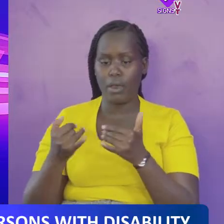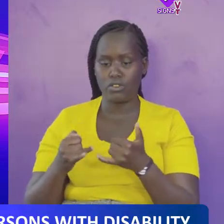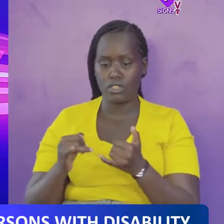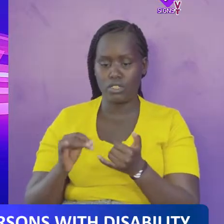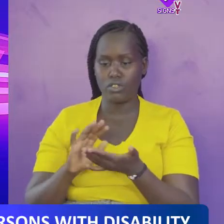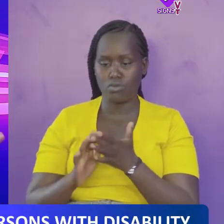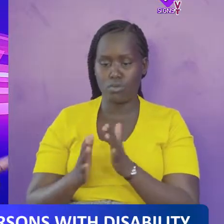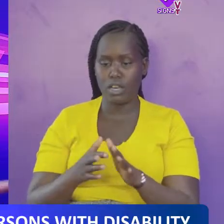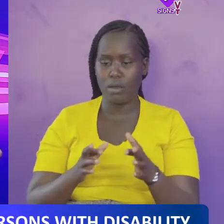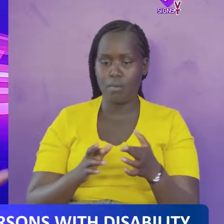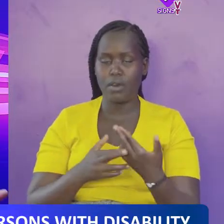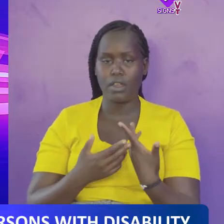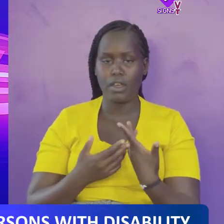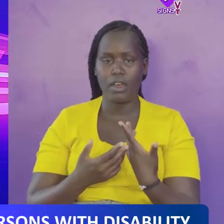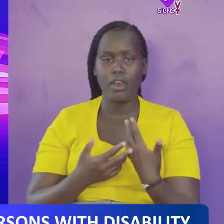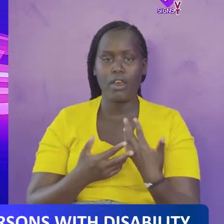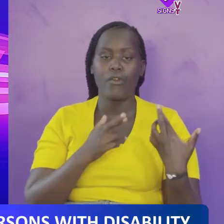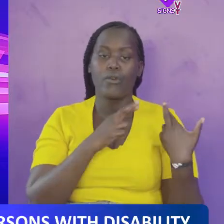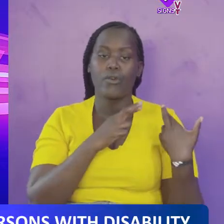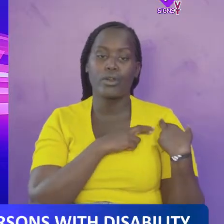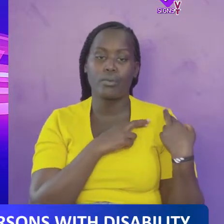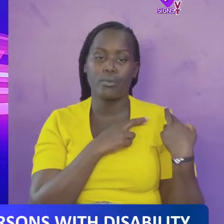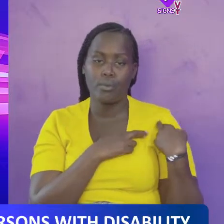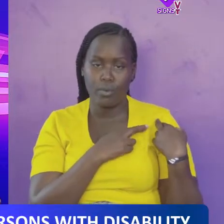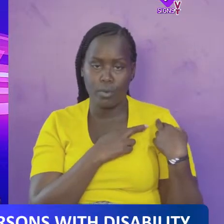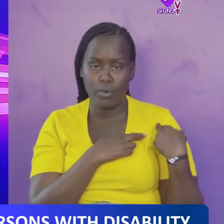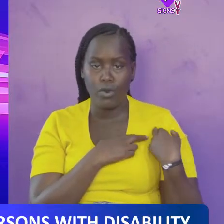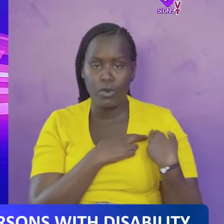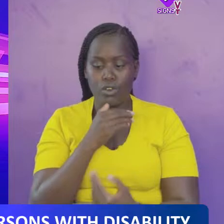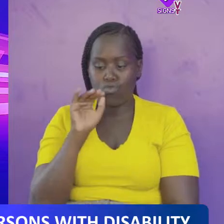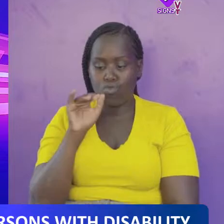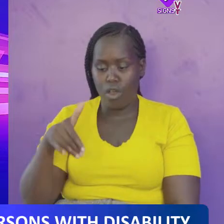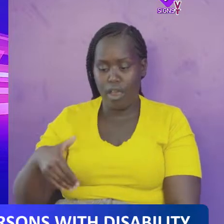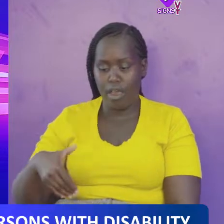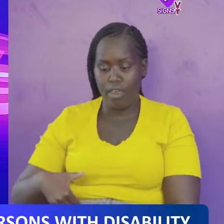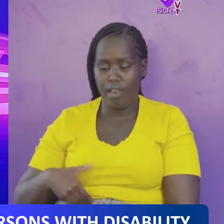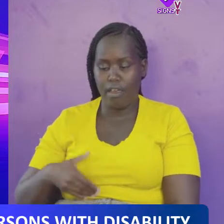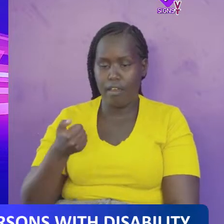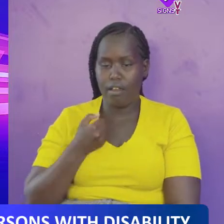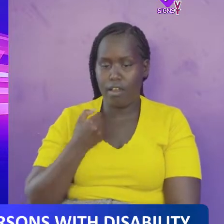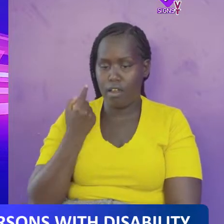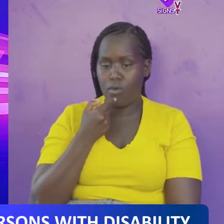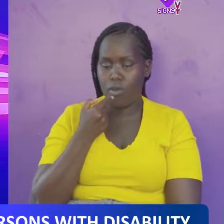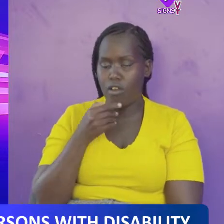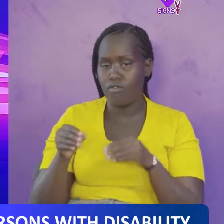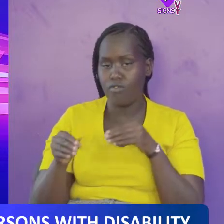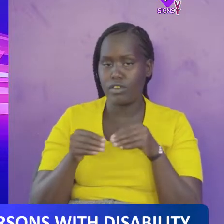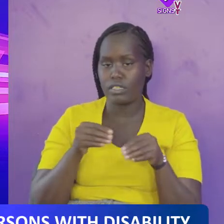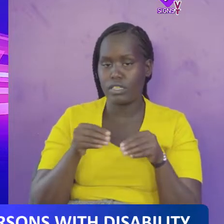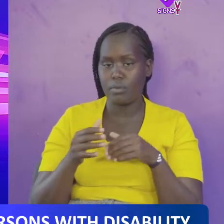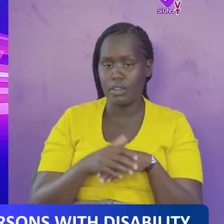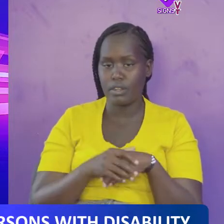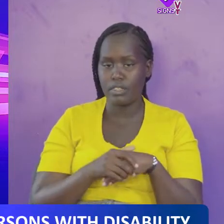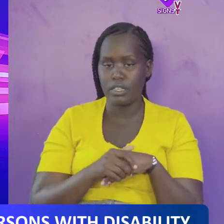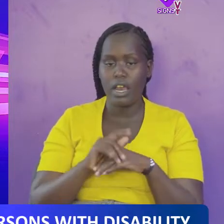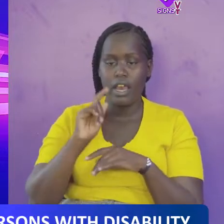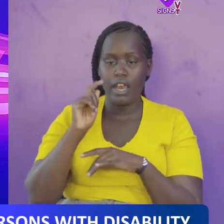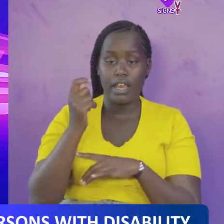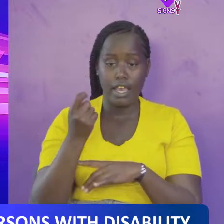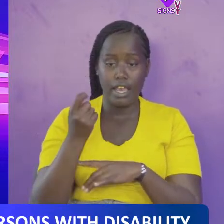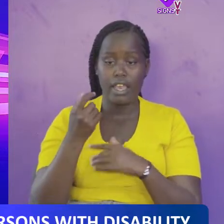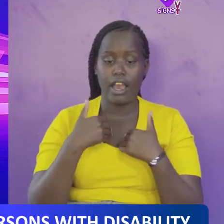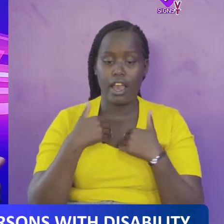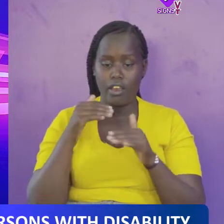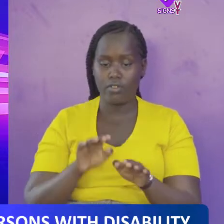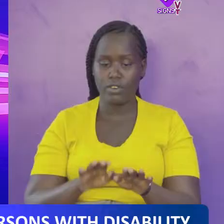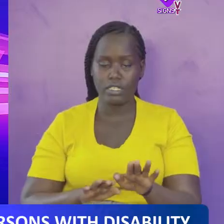to that younger girl who has a disability, perhaps. But then again, Kenya has made strides in as far as